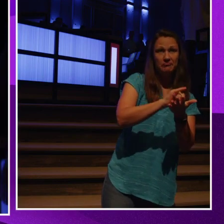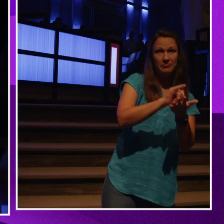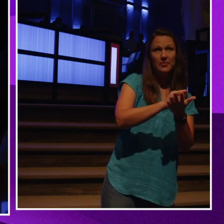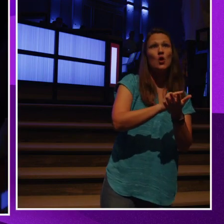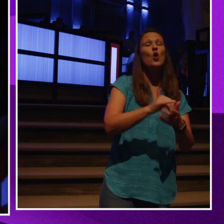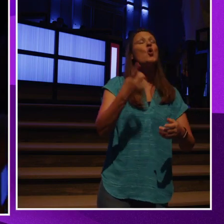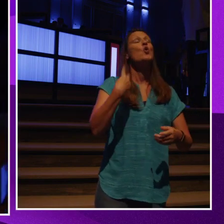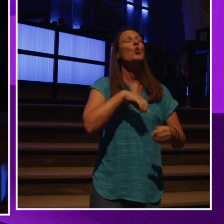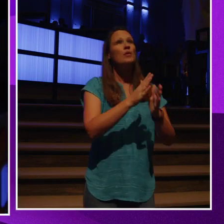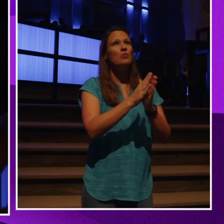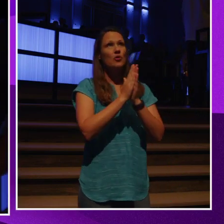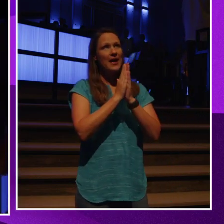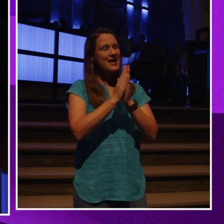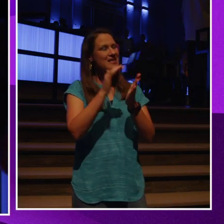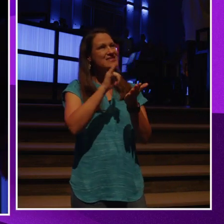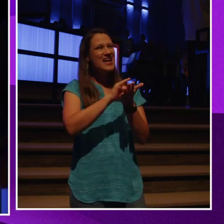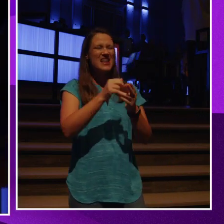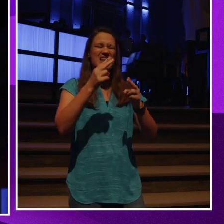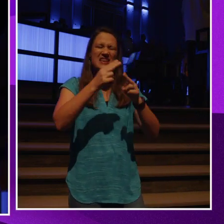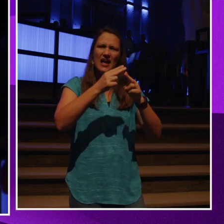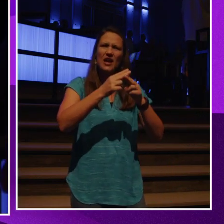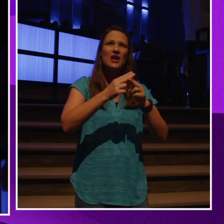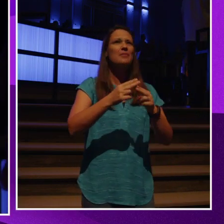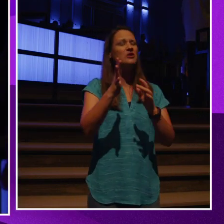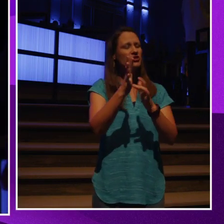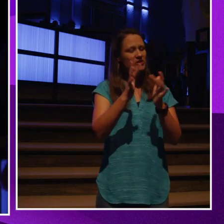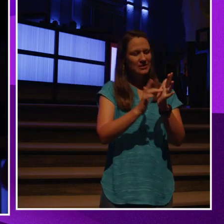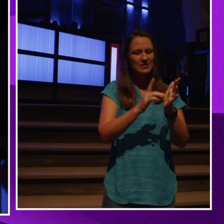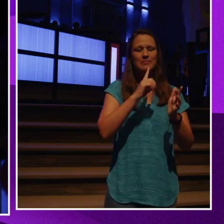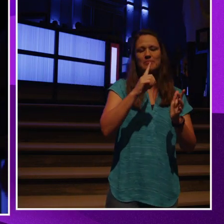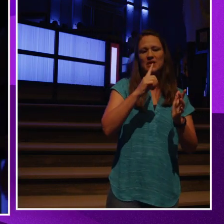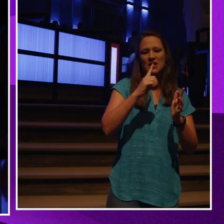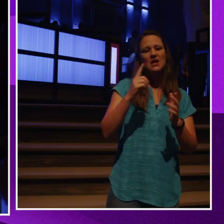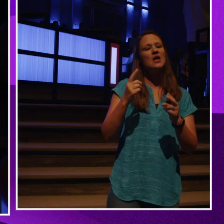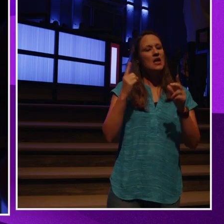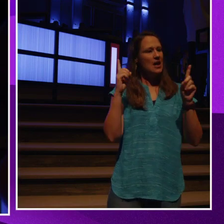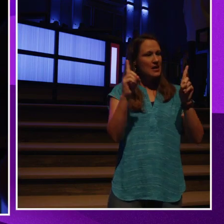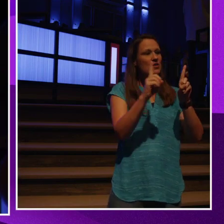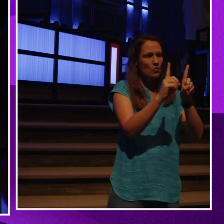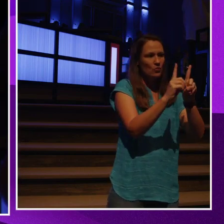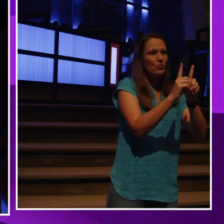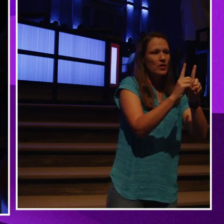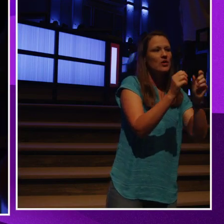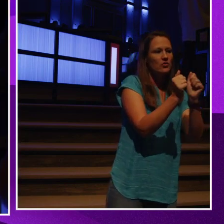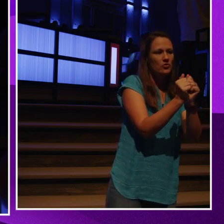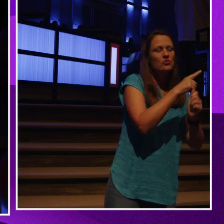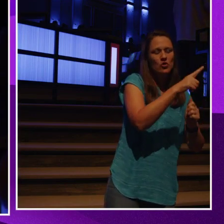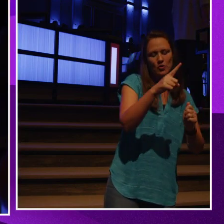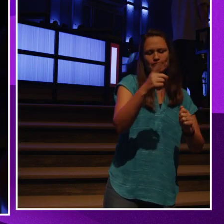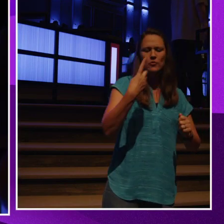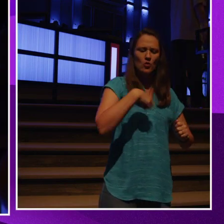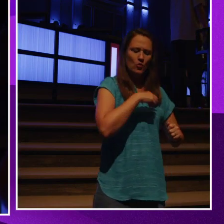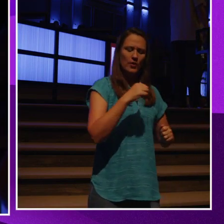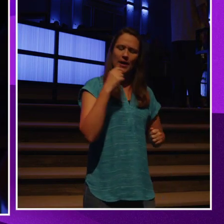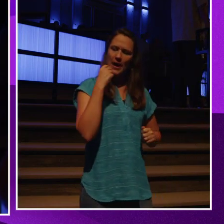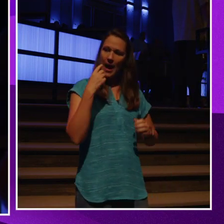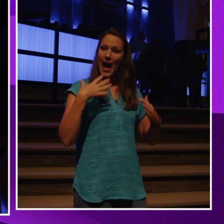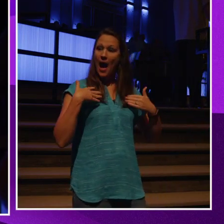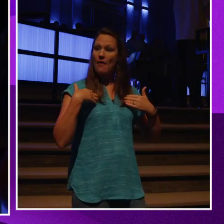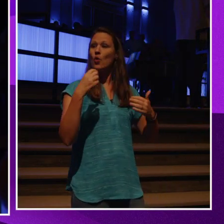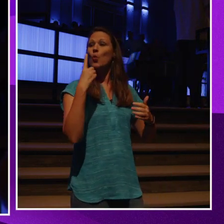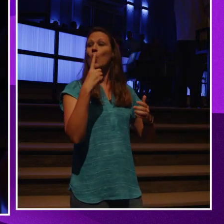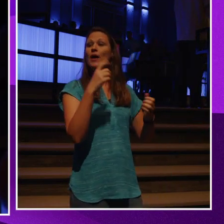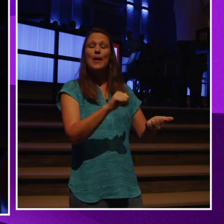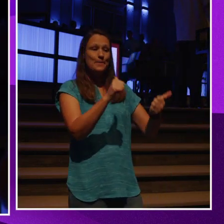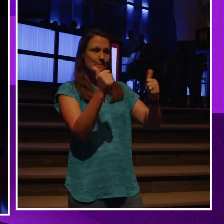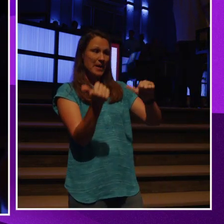and dear to you. We've already seen one baptism this morning. We celebrate with that family and that candidate that came. And Easton